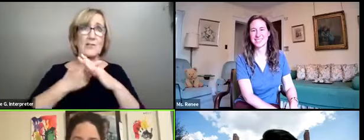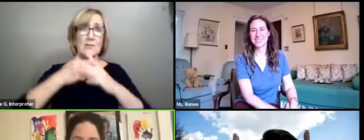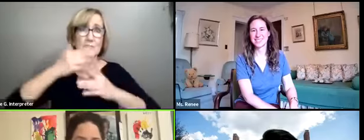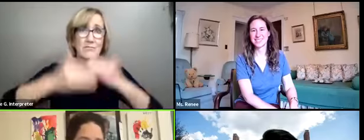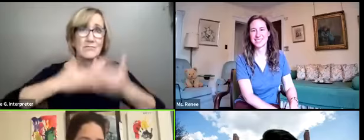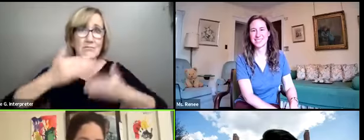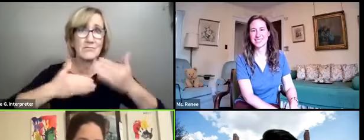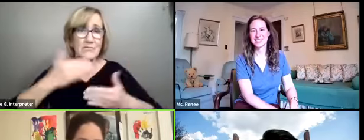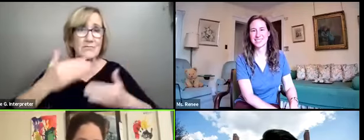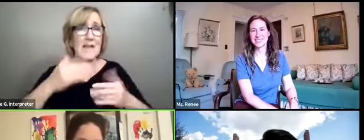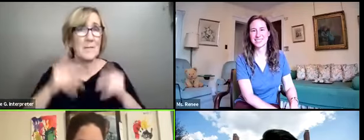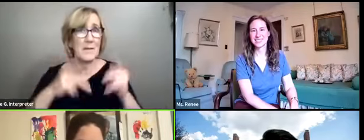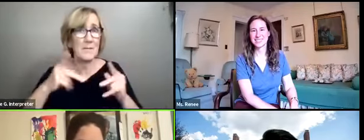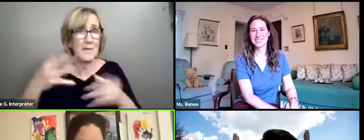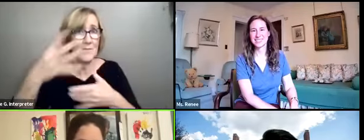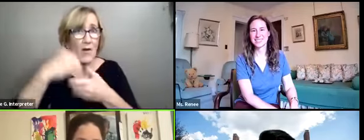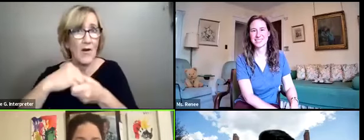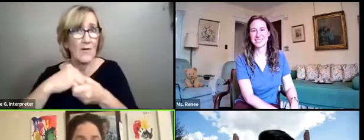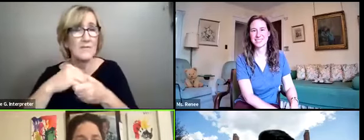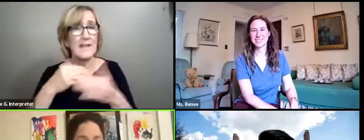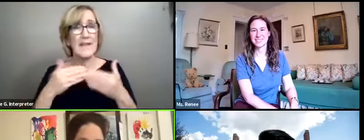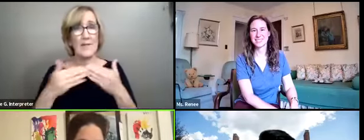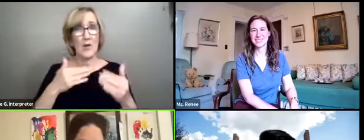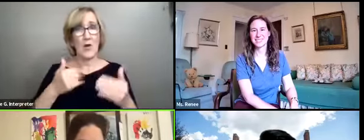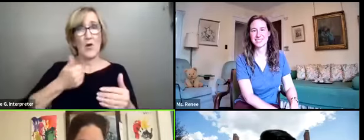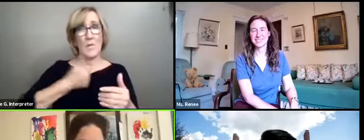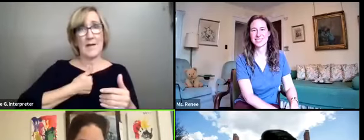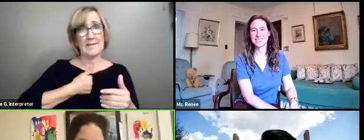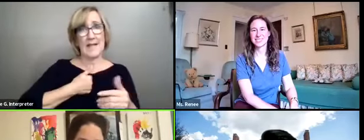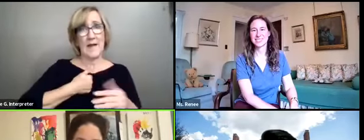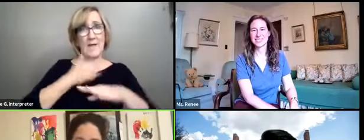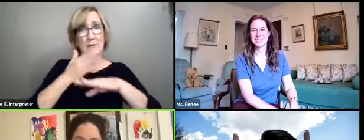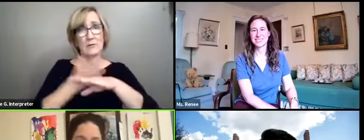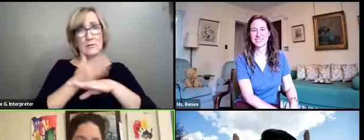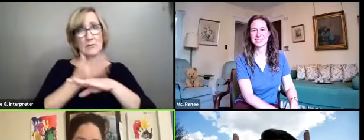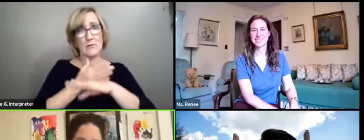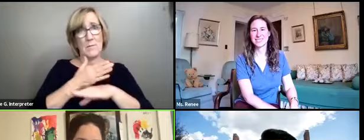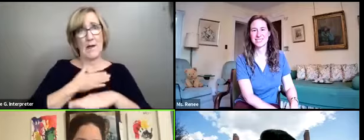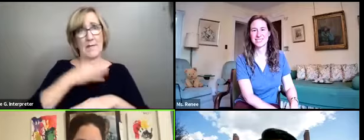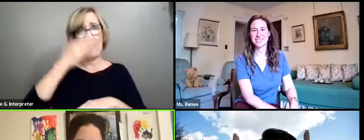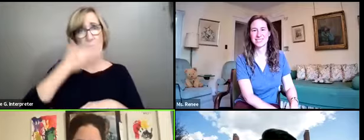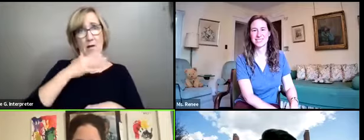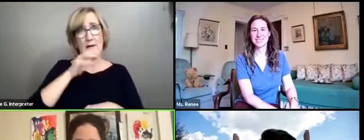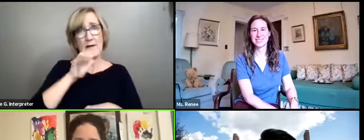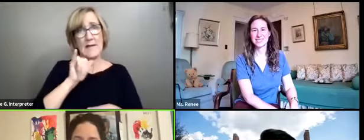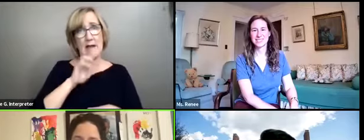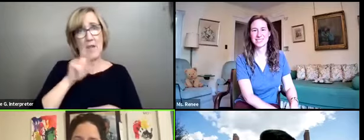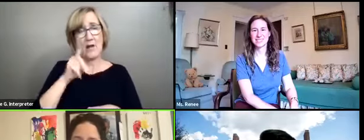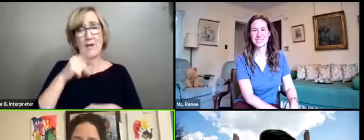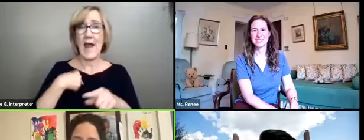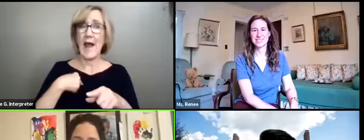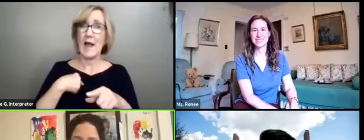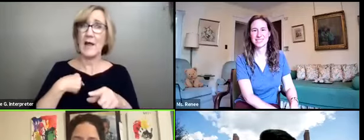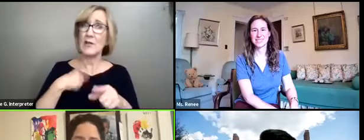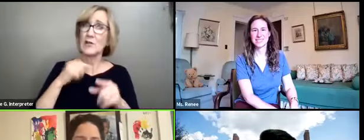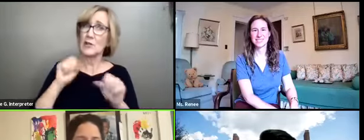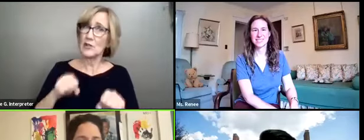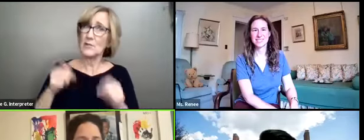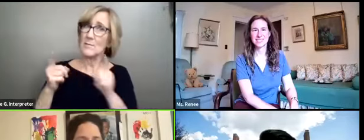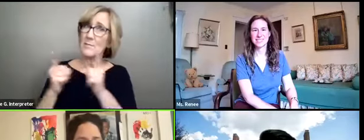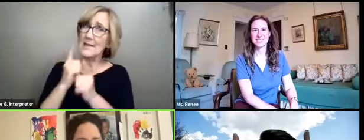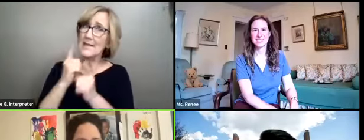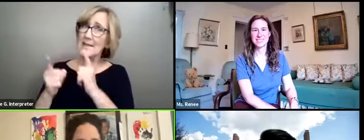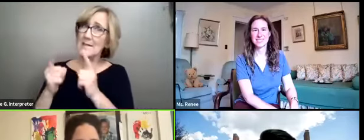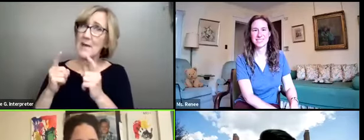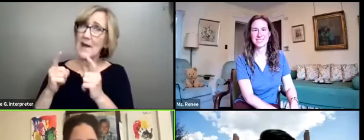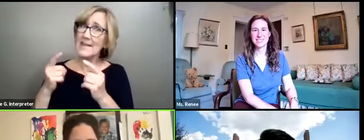though I was redoing my own front yard, I was able to meet my neighbors. It was just that small, simple action. And I think it's really important to think about,